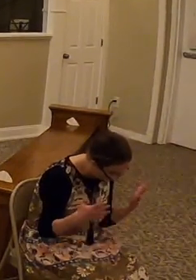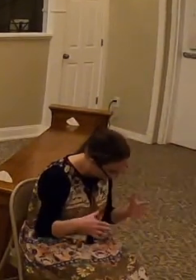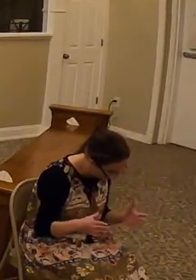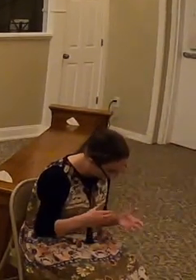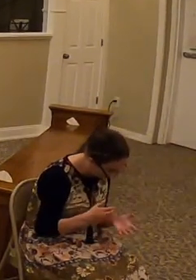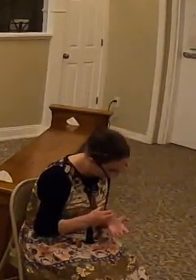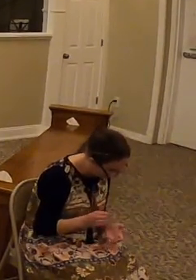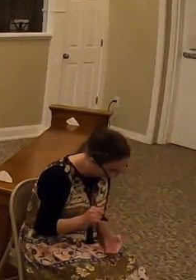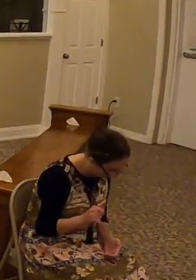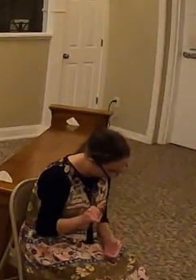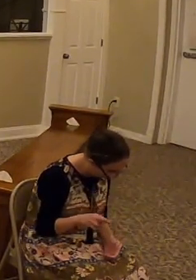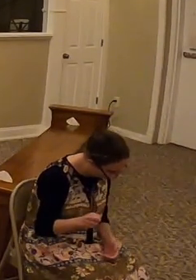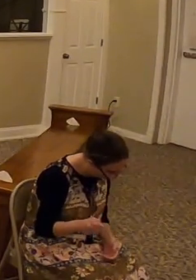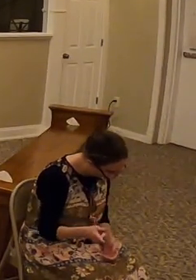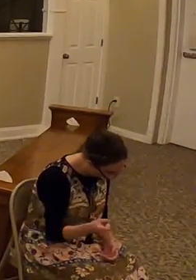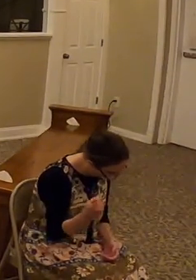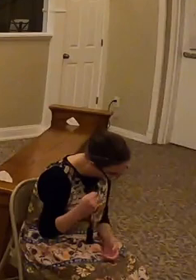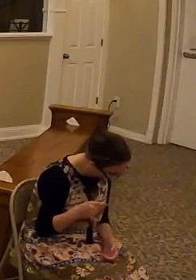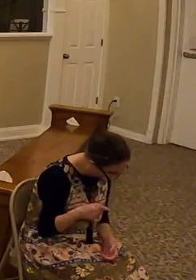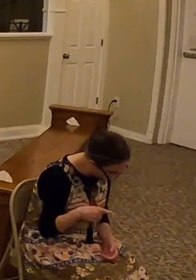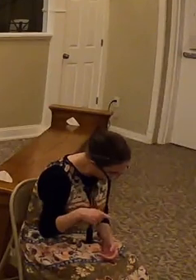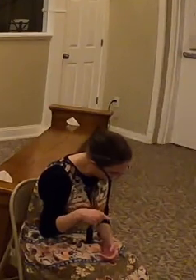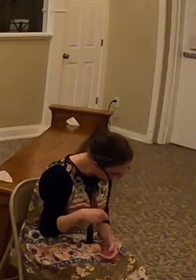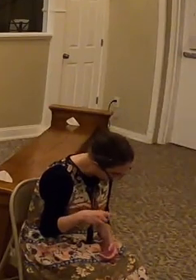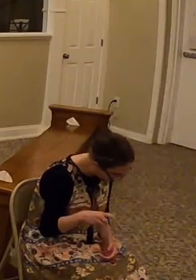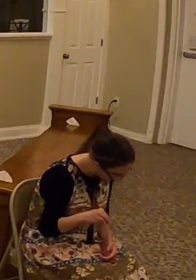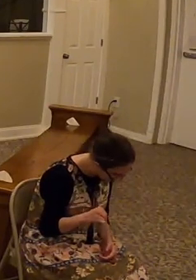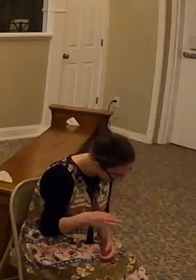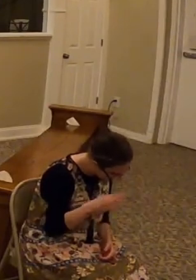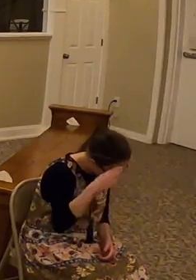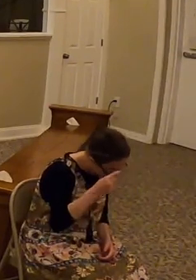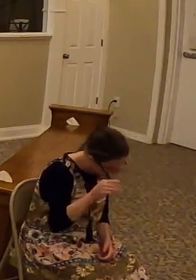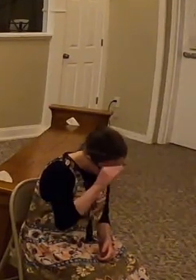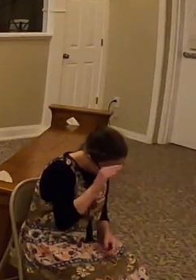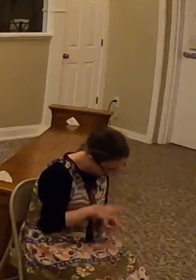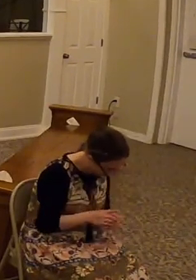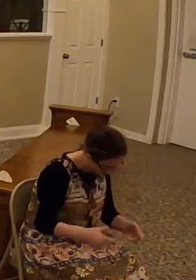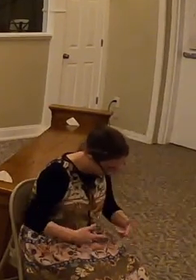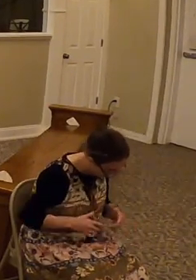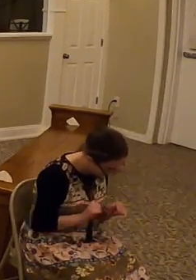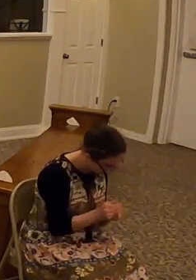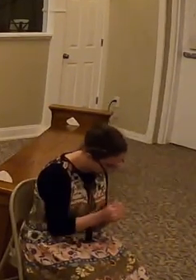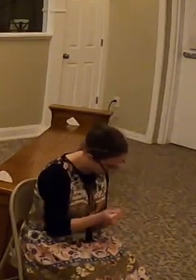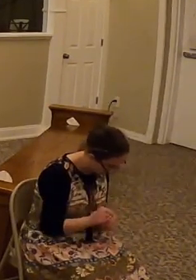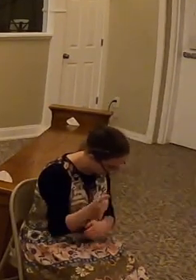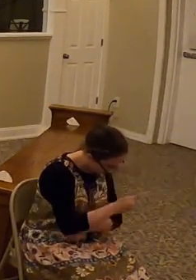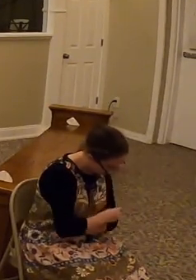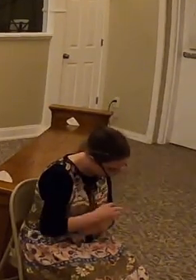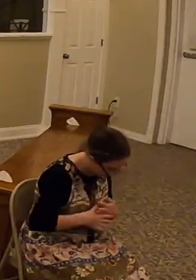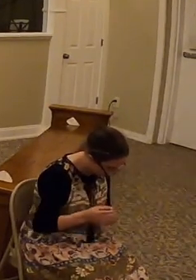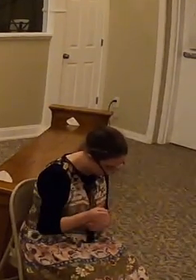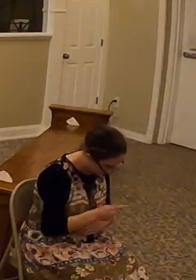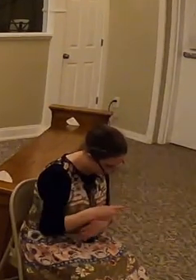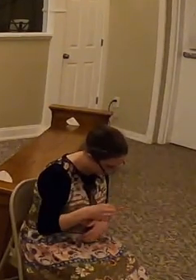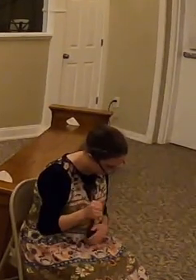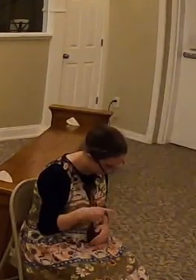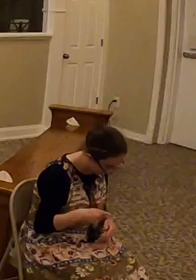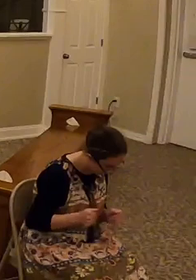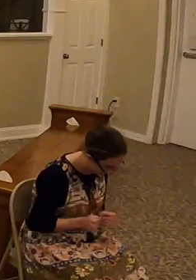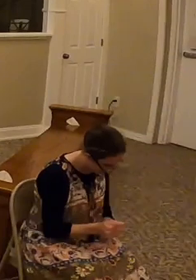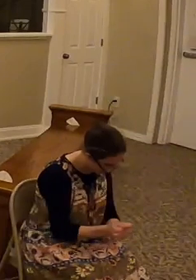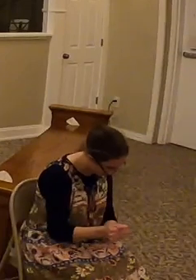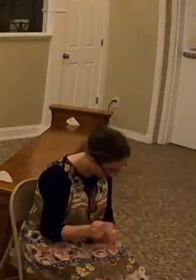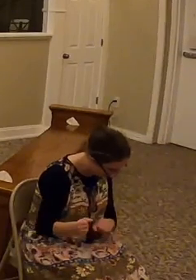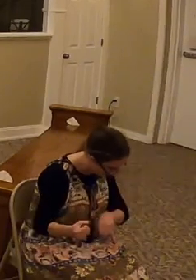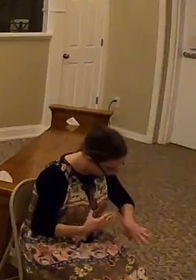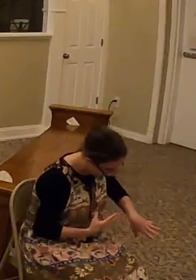we had finished our course from Tyre, we came to Ptolemais, saluted the brethren, and abode with them one day. And the next day we that were of Paul's